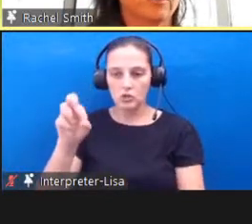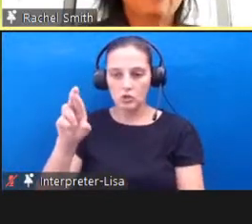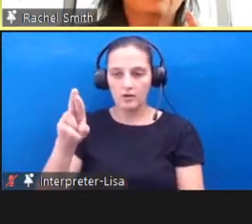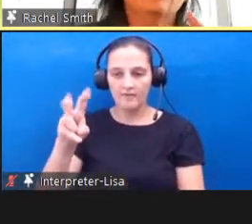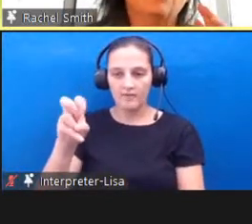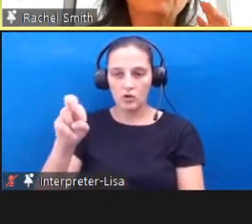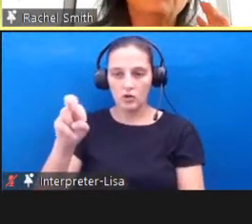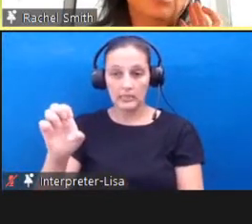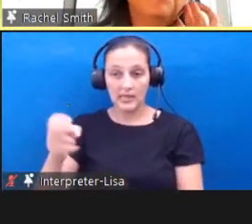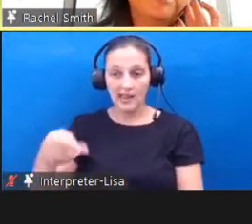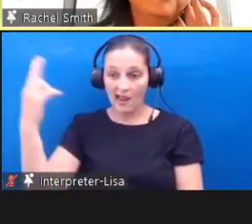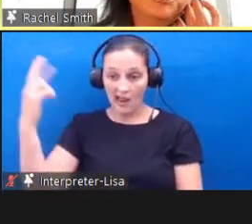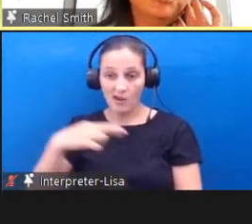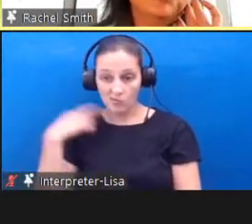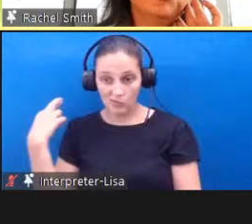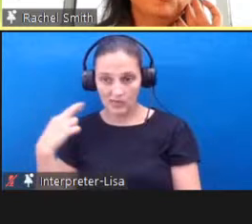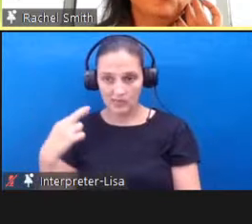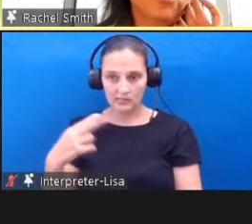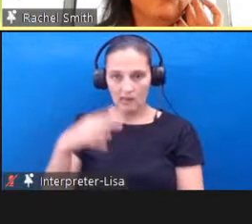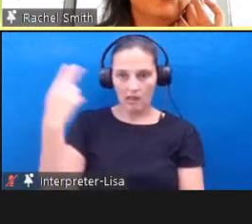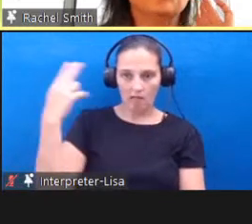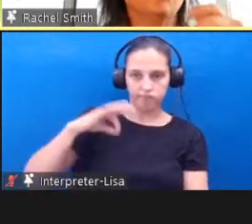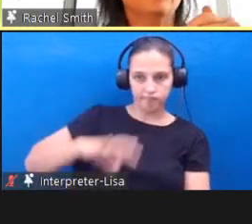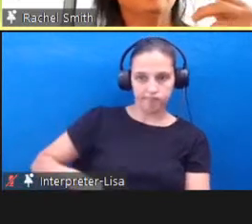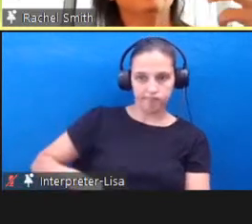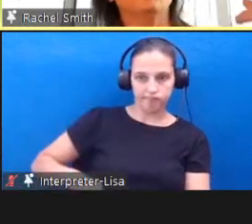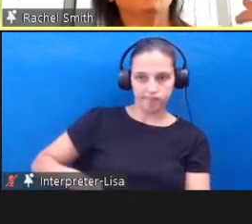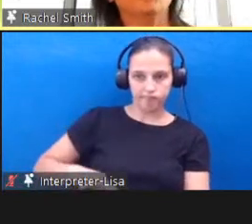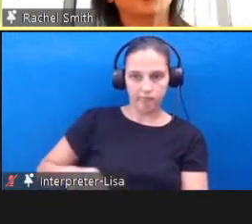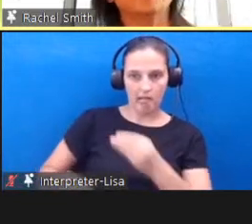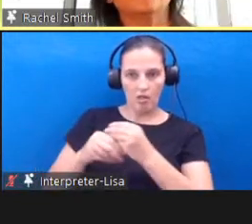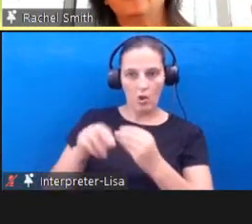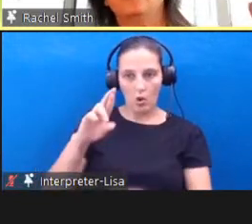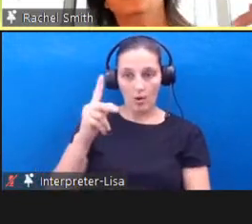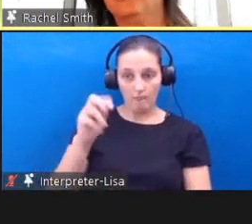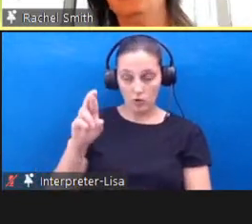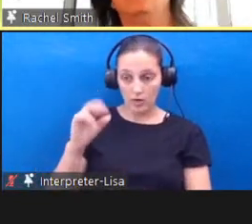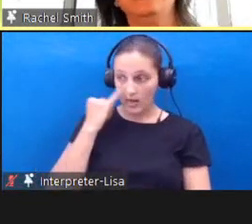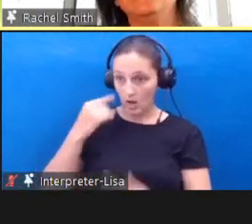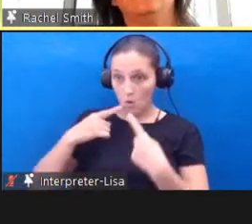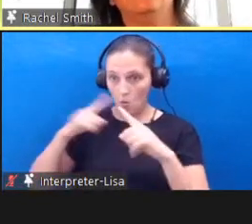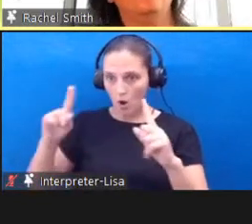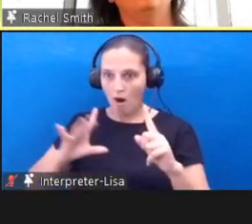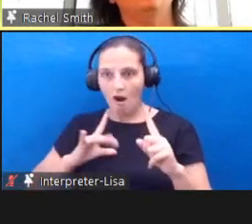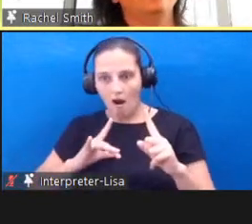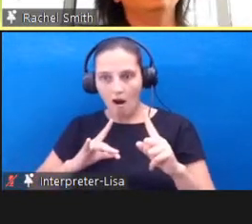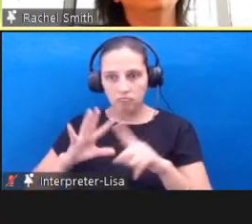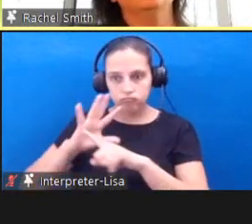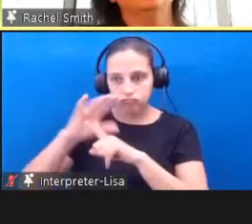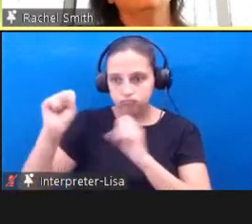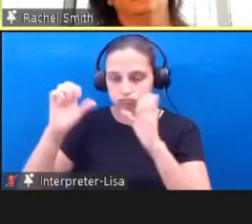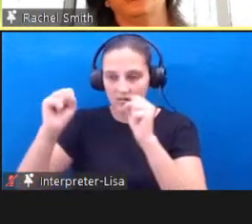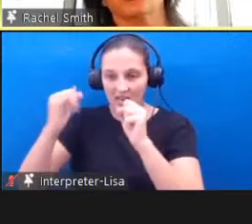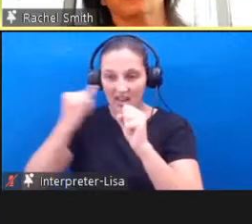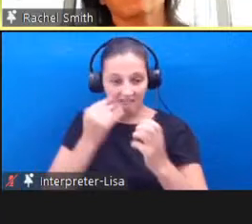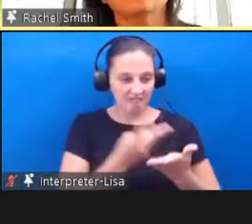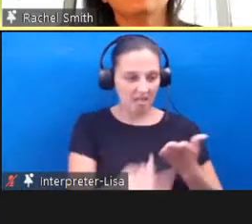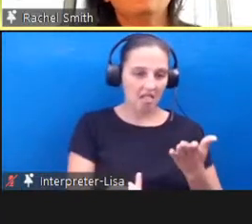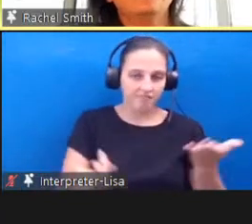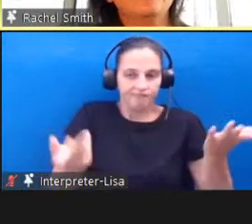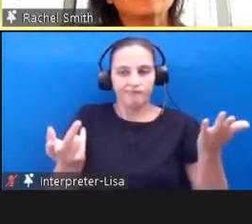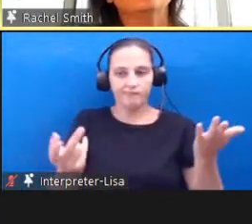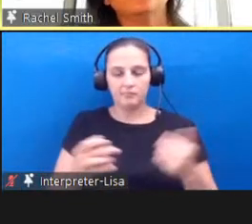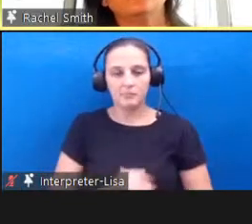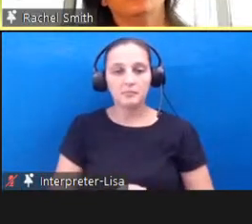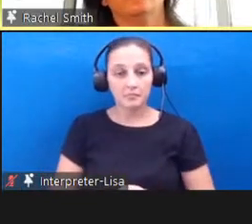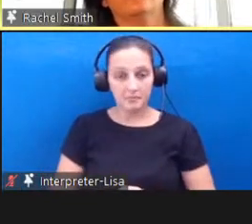reward addition to the rover. So if it worked, it was going to be amazing. And if it failed, it wasn't going to be a huge loss. But